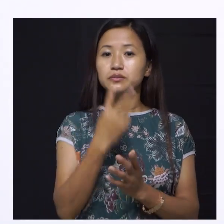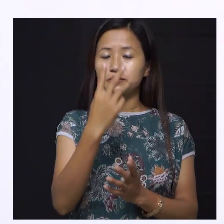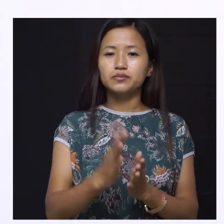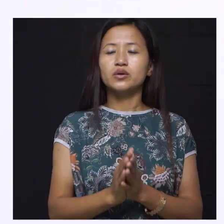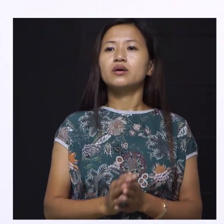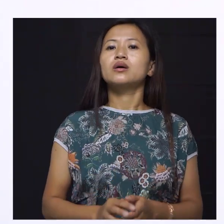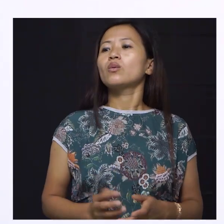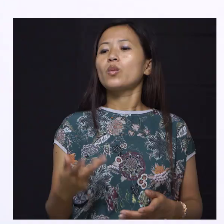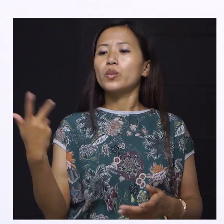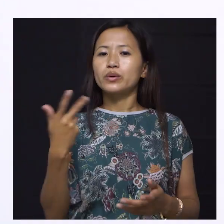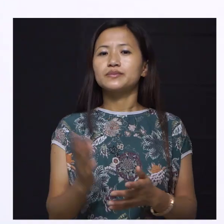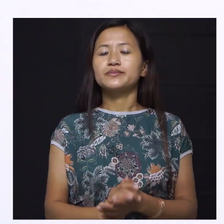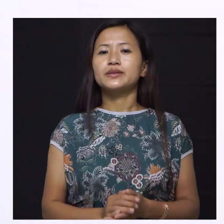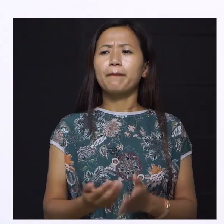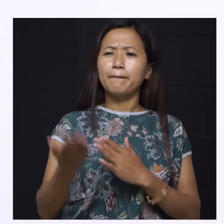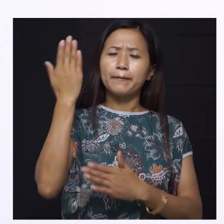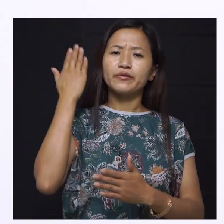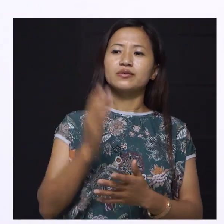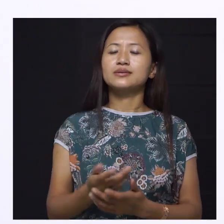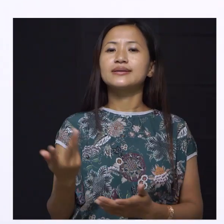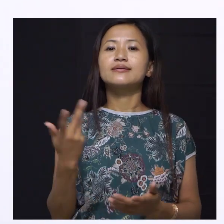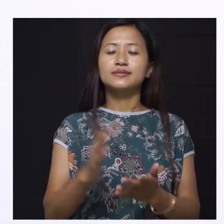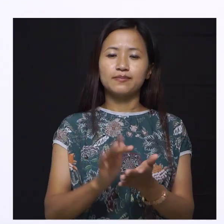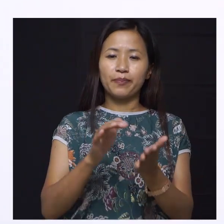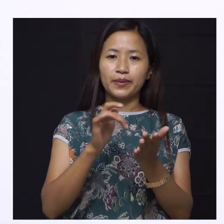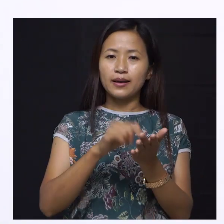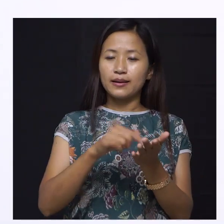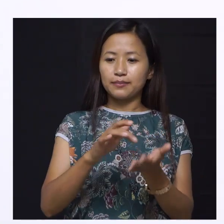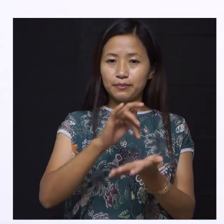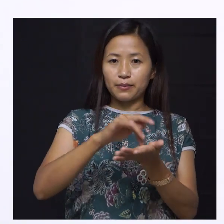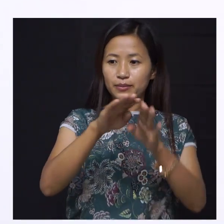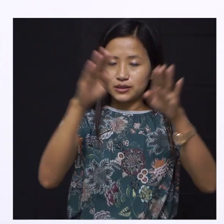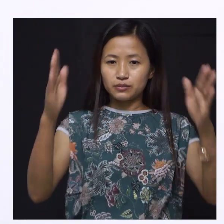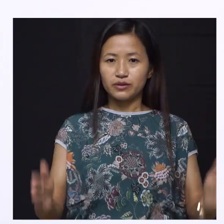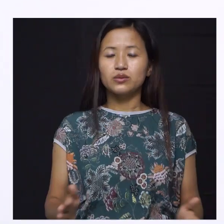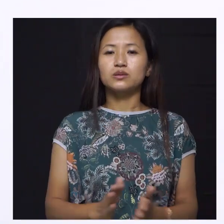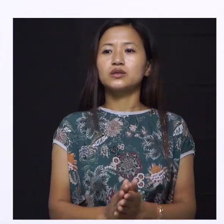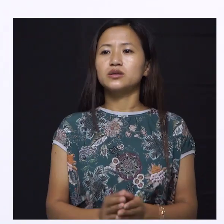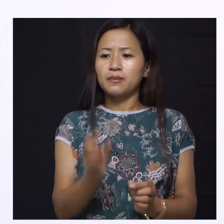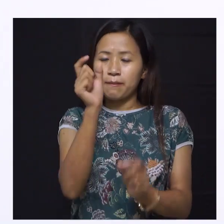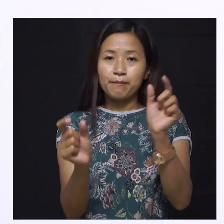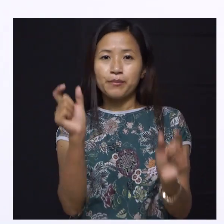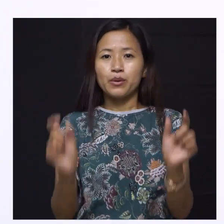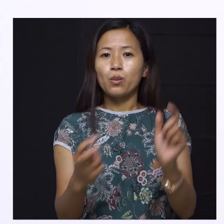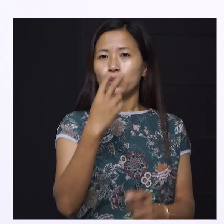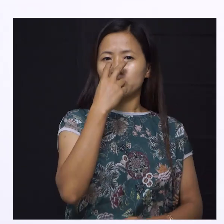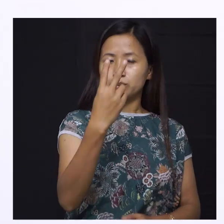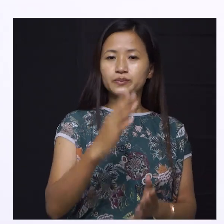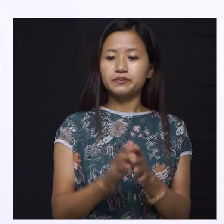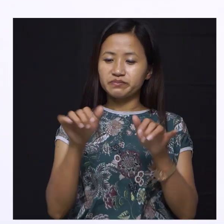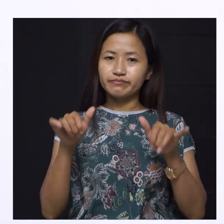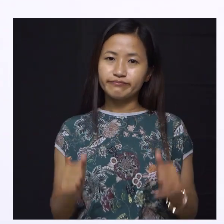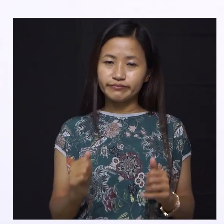there will be a place, a platform where these actors would come and act and the audience would come and watch over them, not